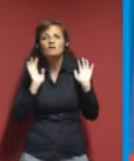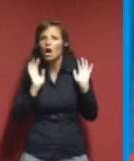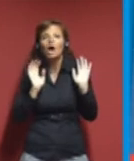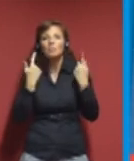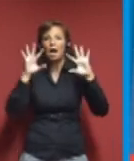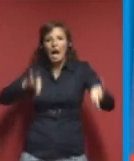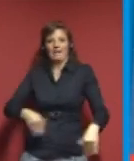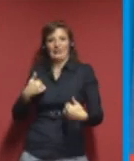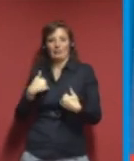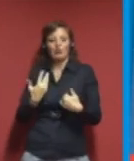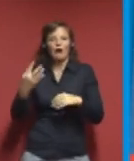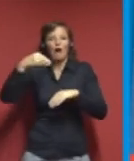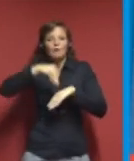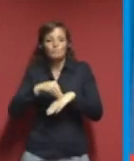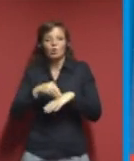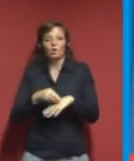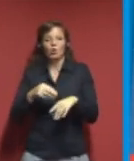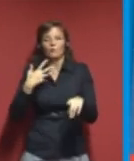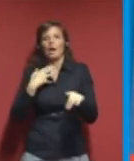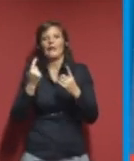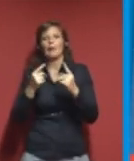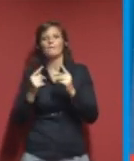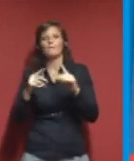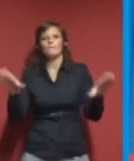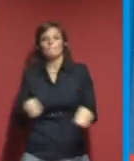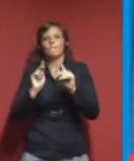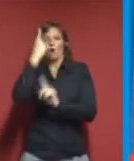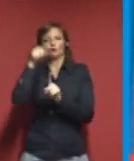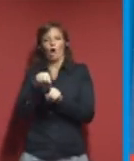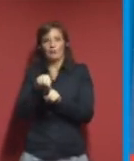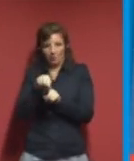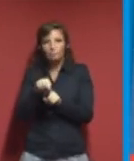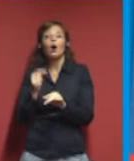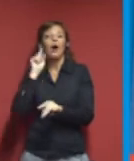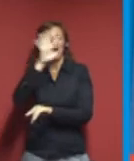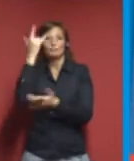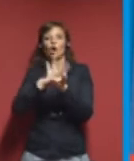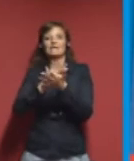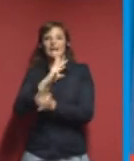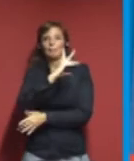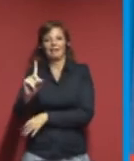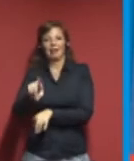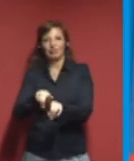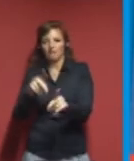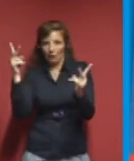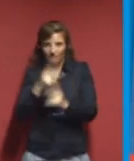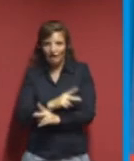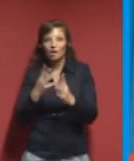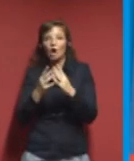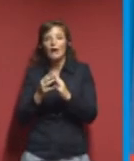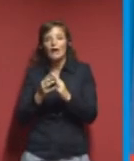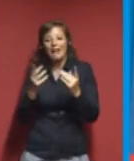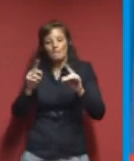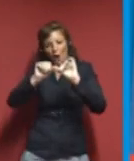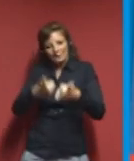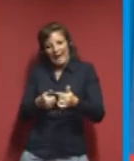Prototyping, I don't have to tell you how 3D printing has changed that world of prototyping. Again, when I was a mechanical engineer, it would take 3 weeks